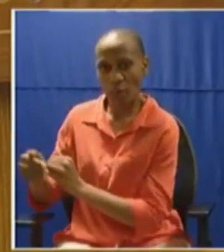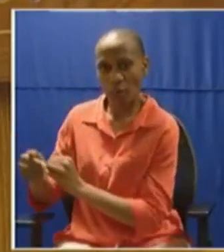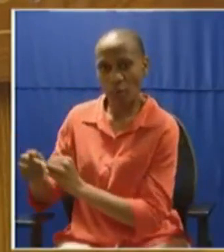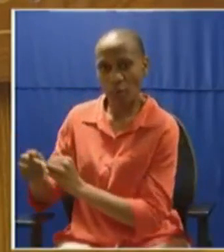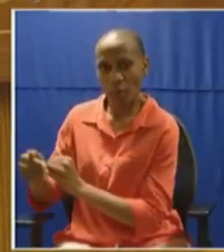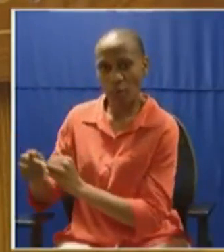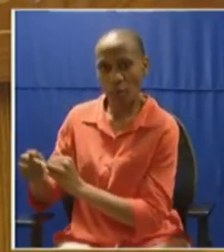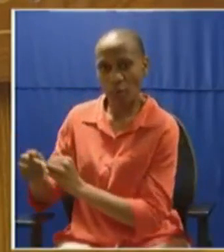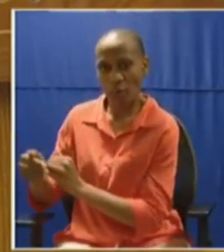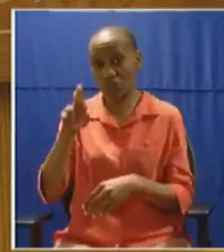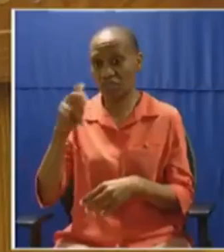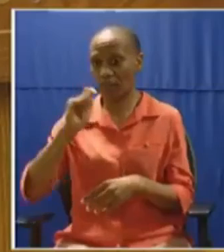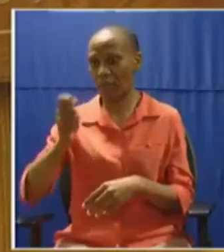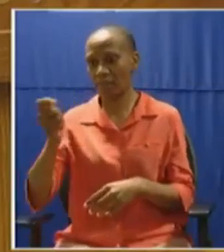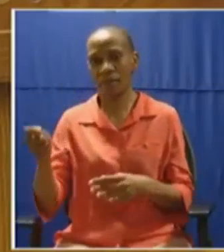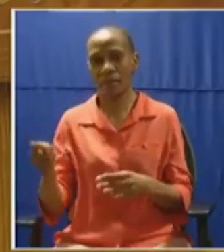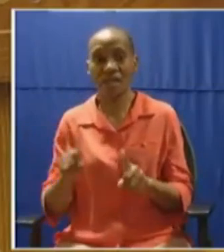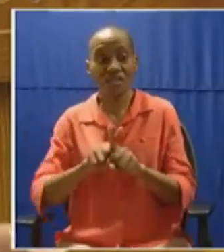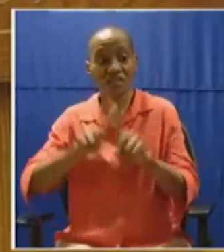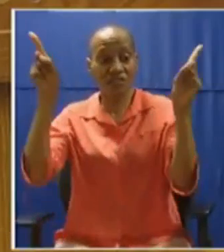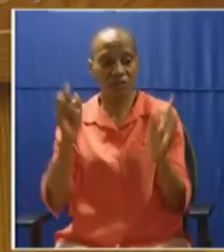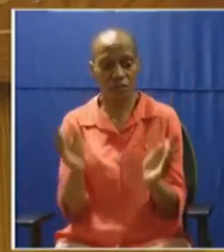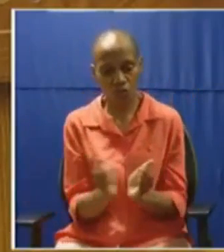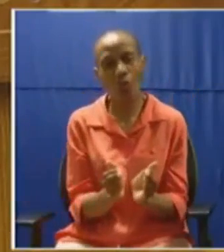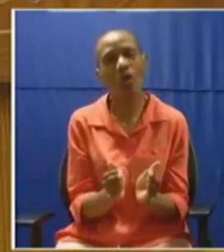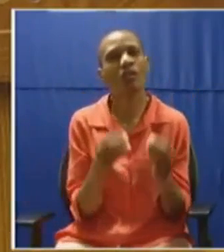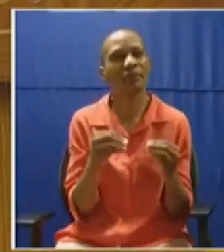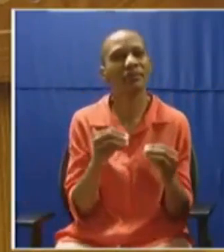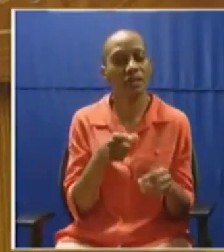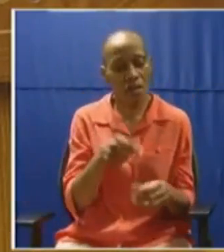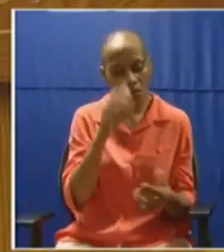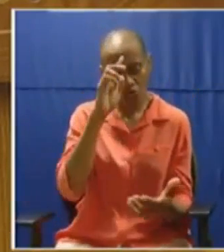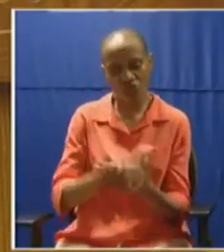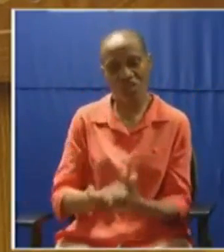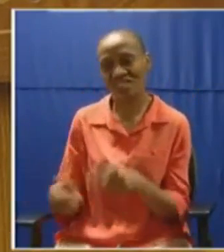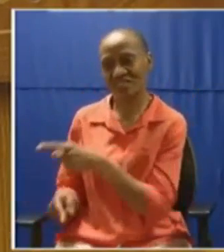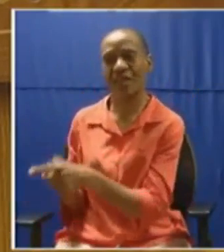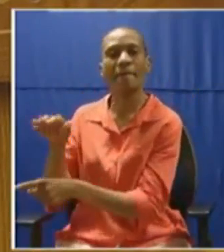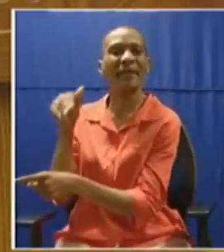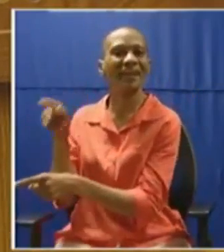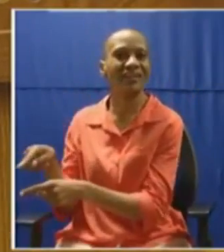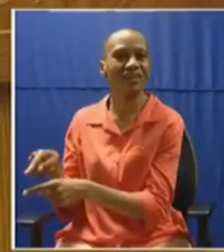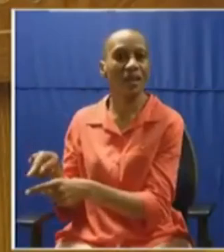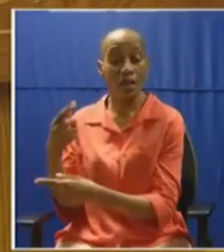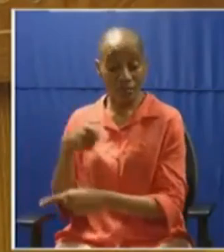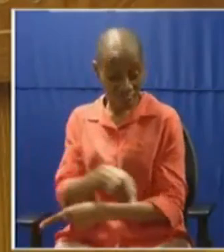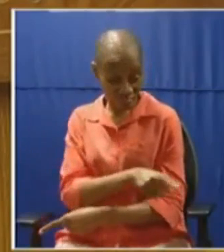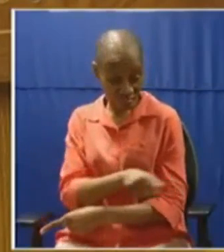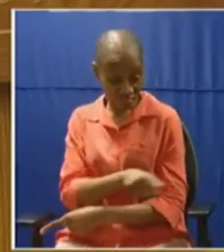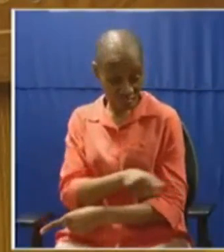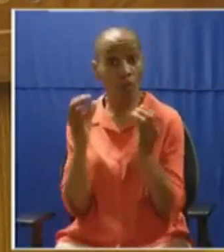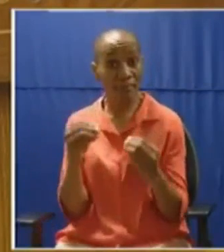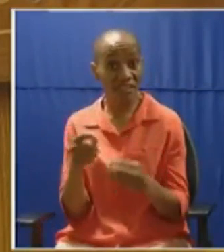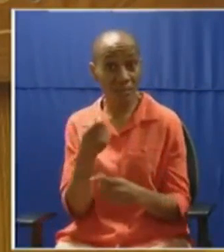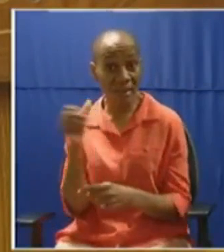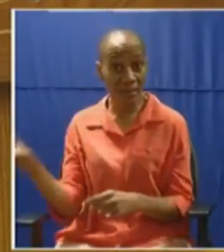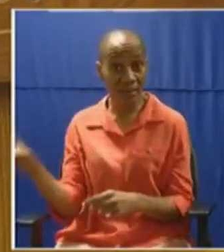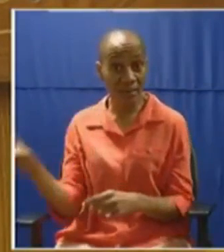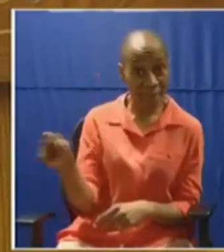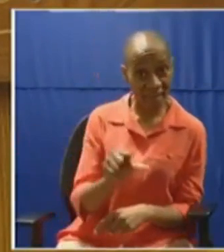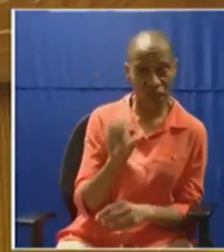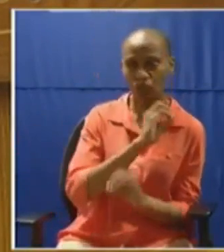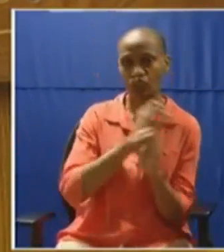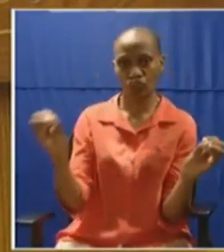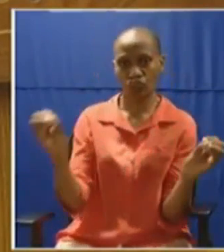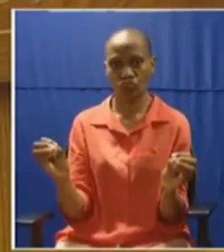guarantees, not like the small businesses who entrusted VBS with their finances. They won't be getting their money back. Chairperson, it was only through